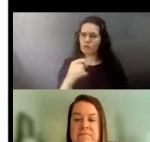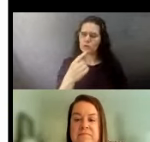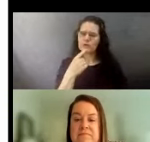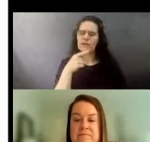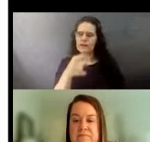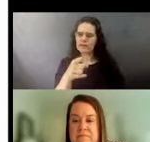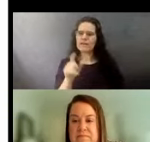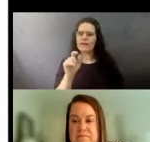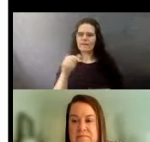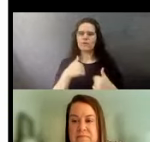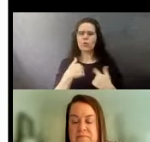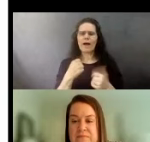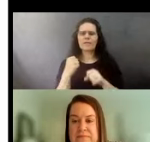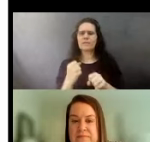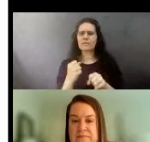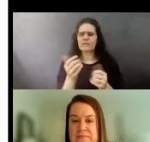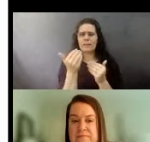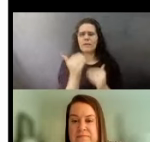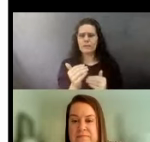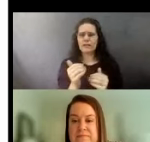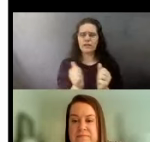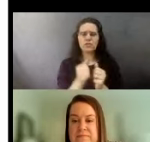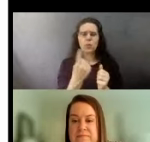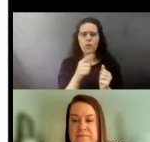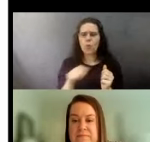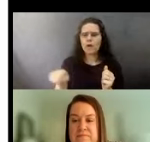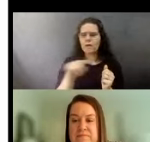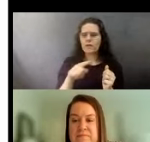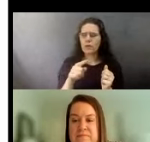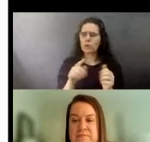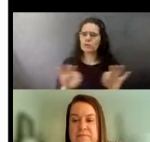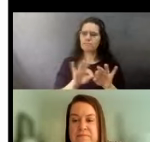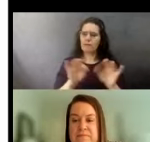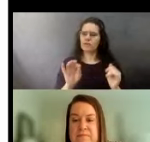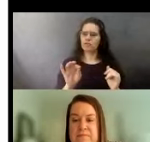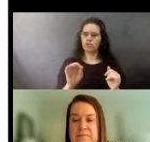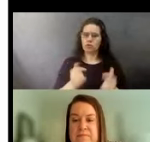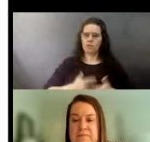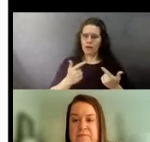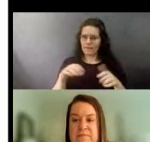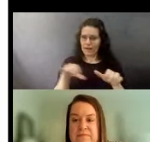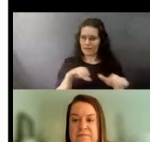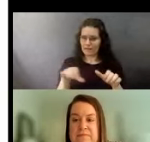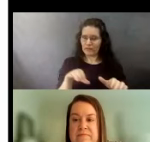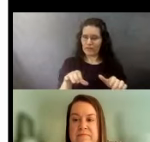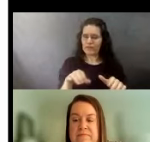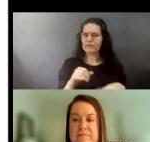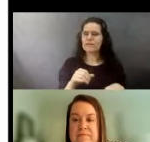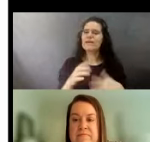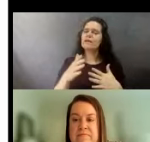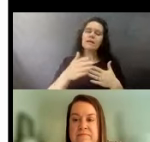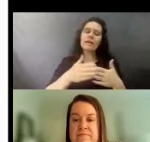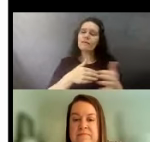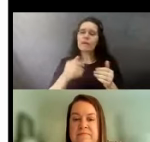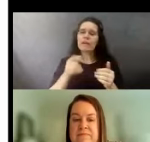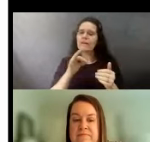substantially limited in one of these major life activities, even if your condition is